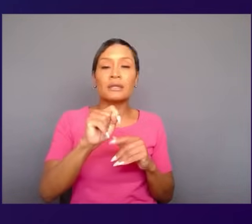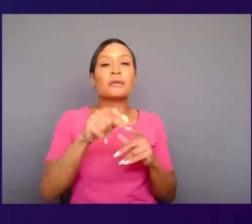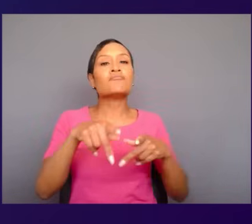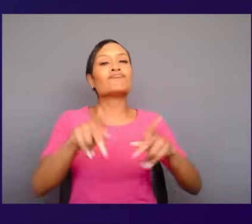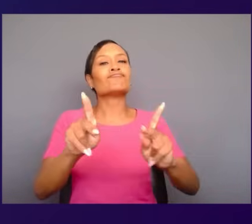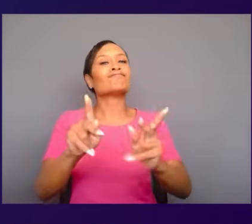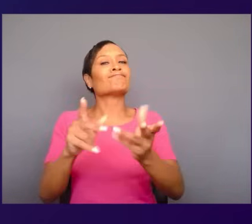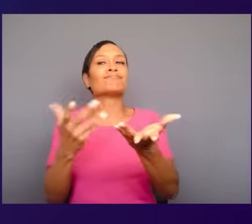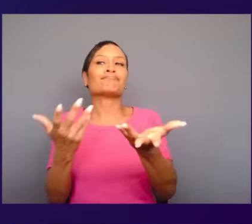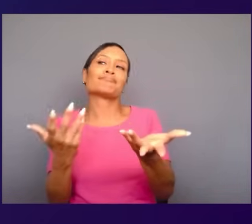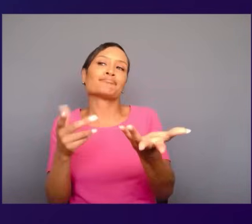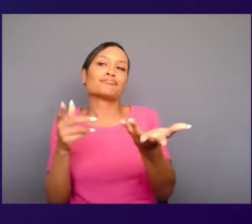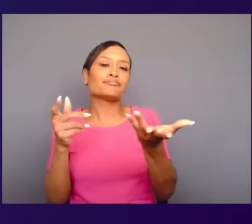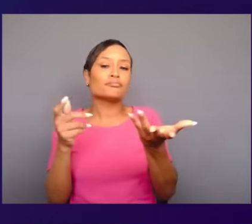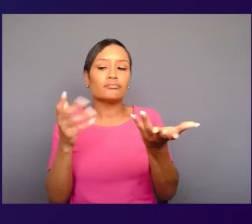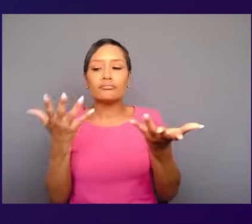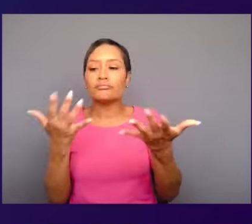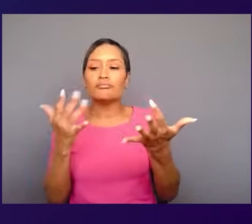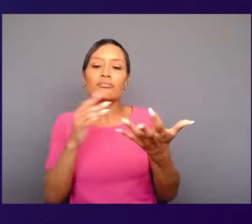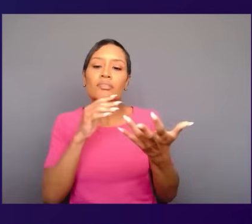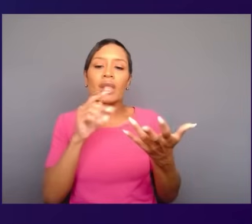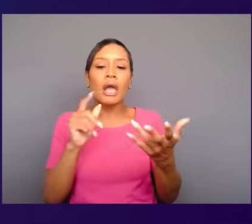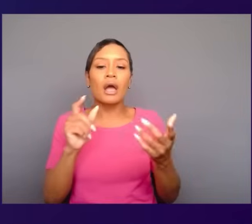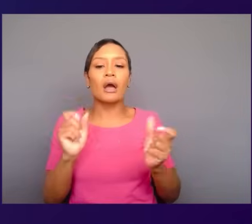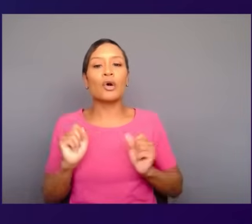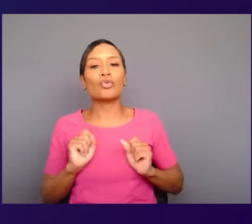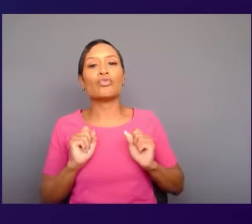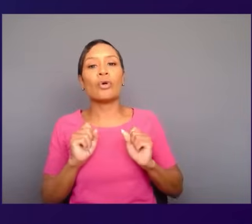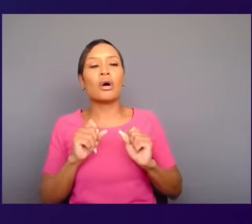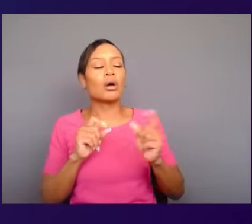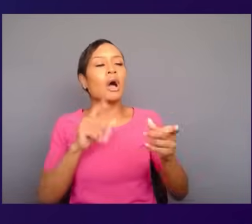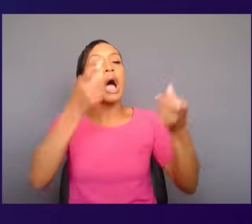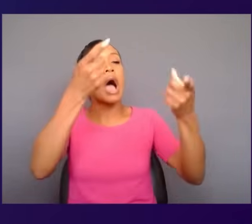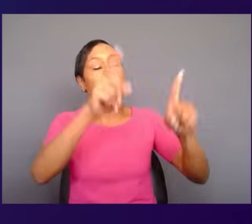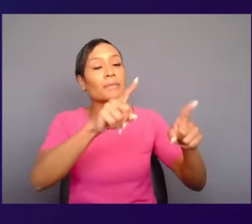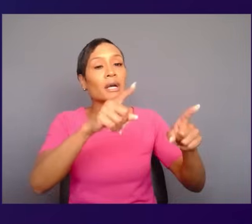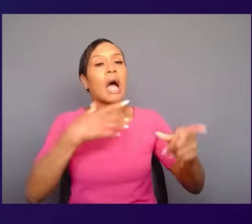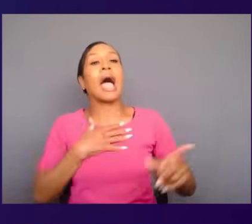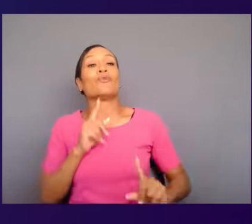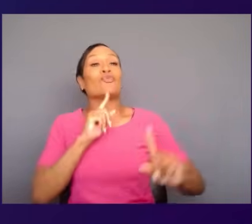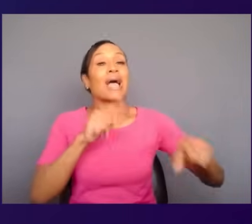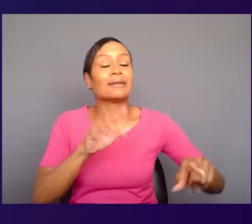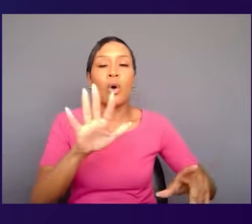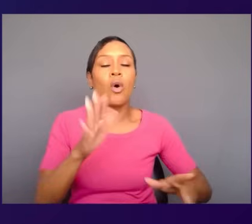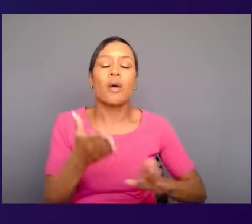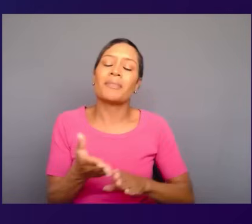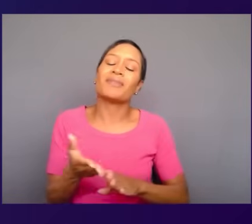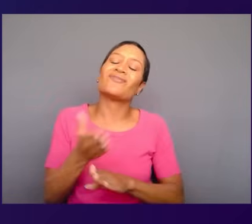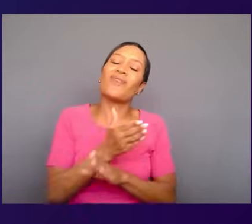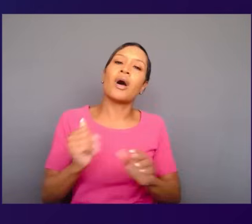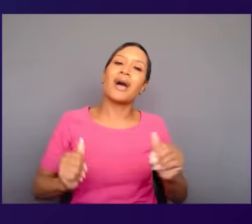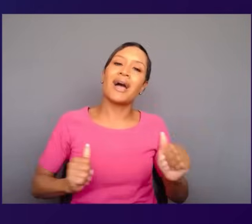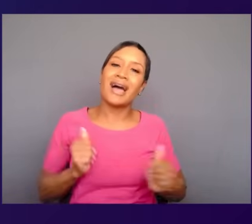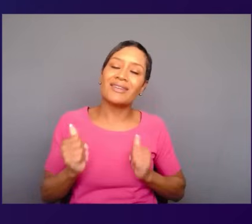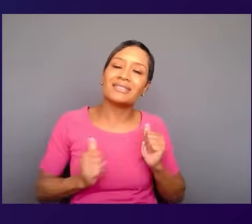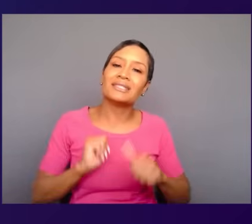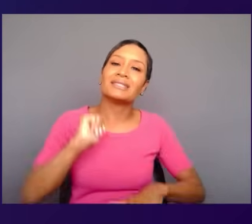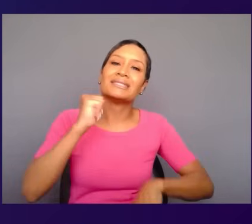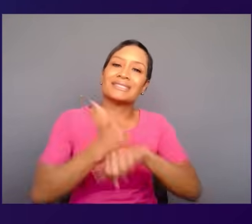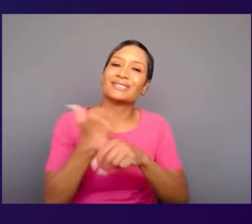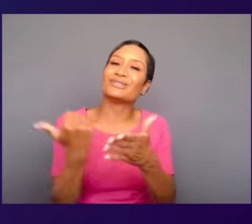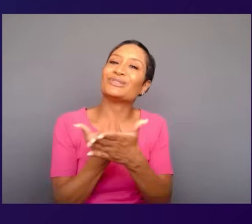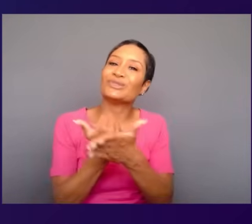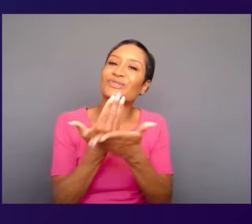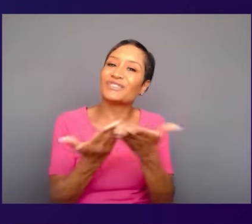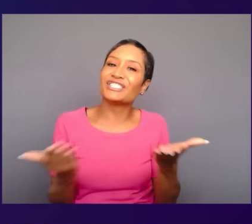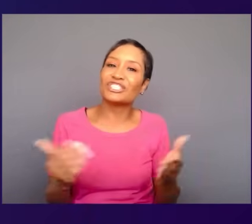not just like reactively look at what's been done, but also proactively adopt new features. Mm-hmm. right?